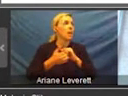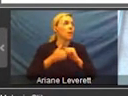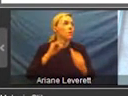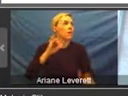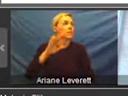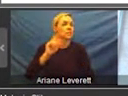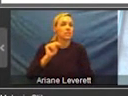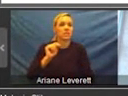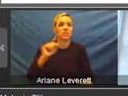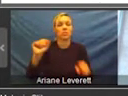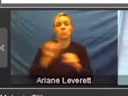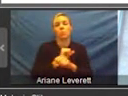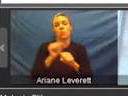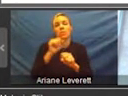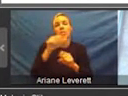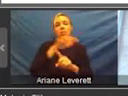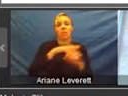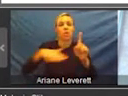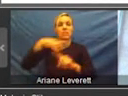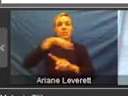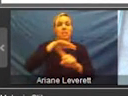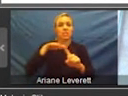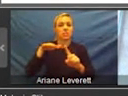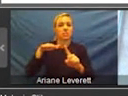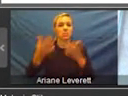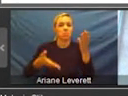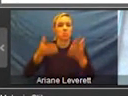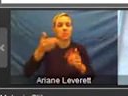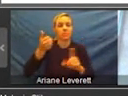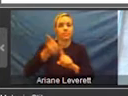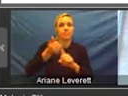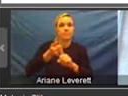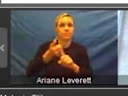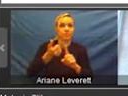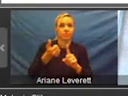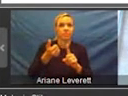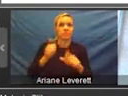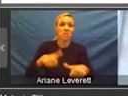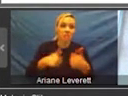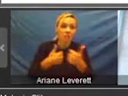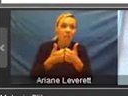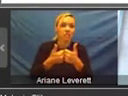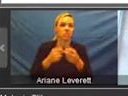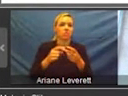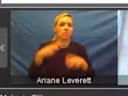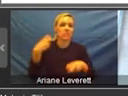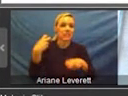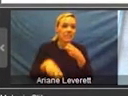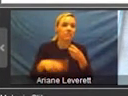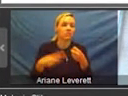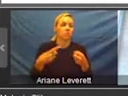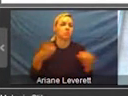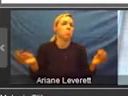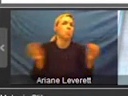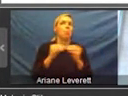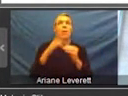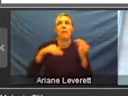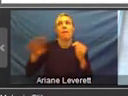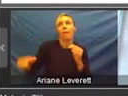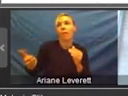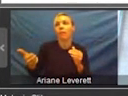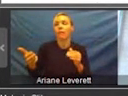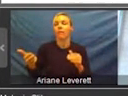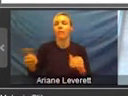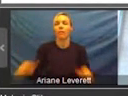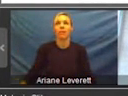also technically be more challenging and difficult, but also in terms of certain